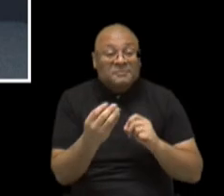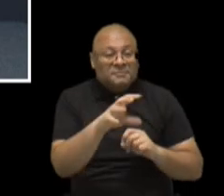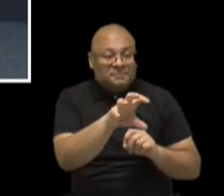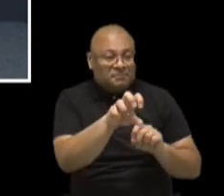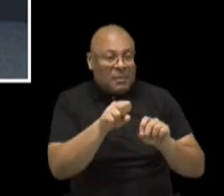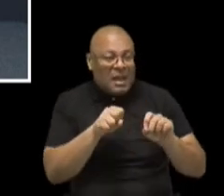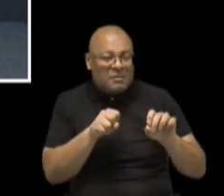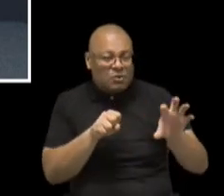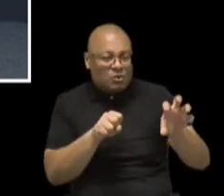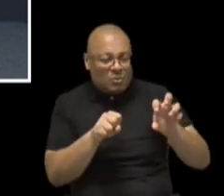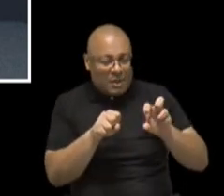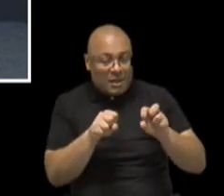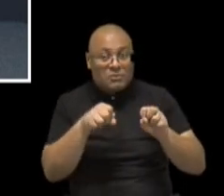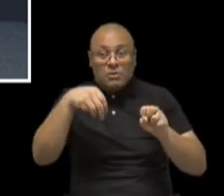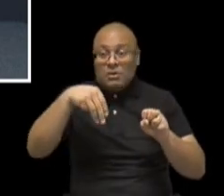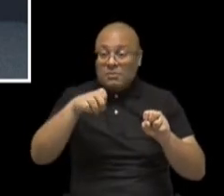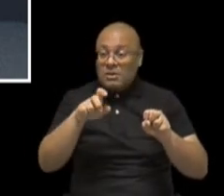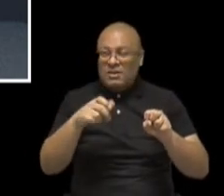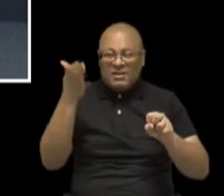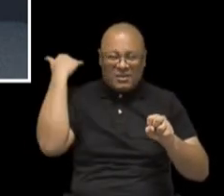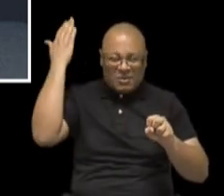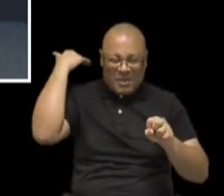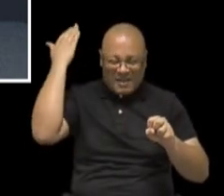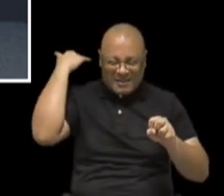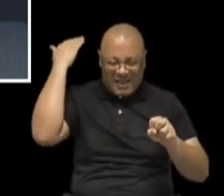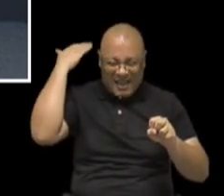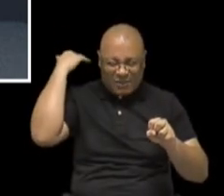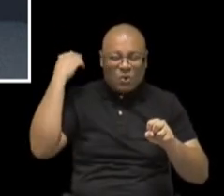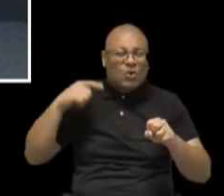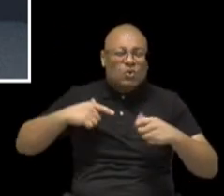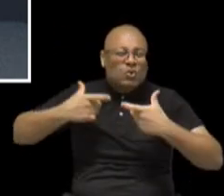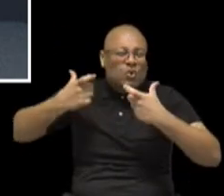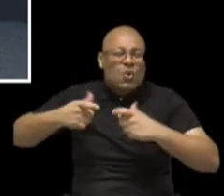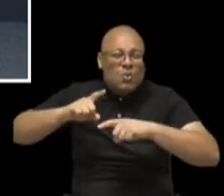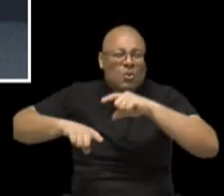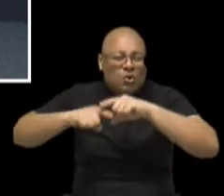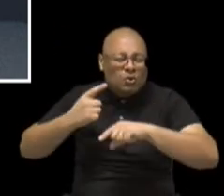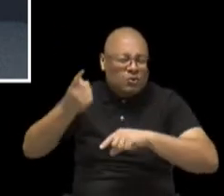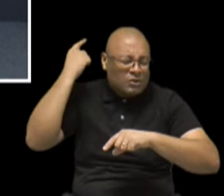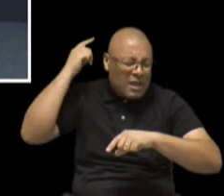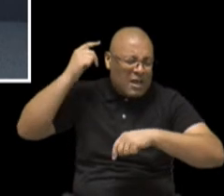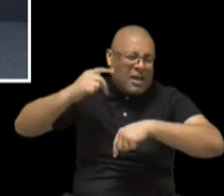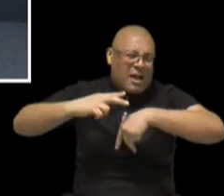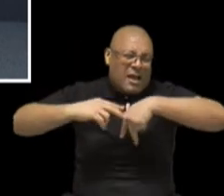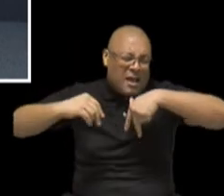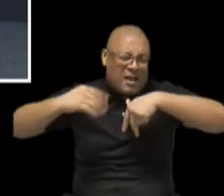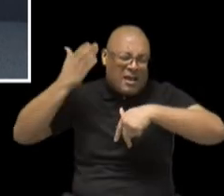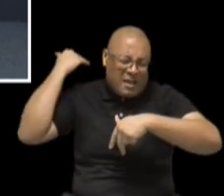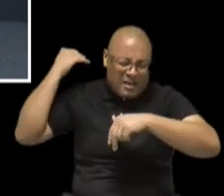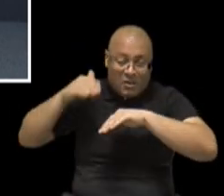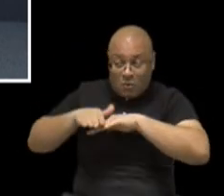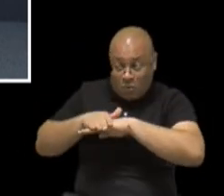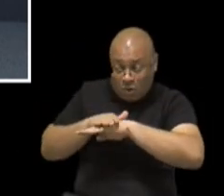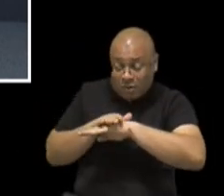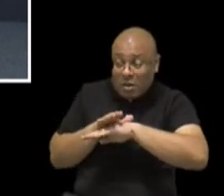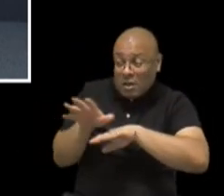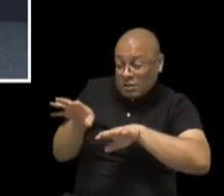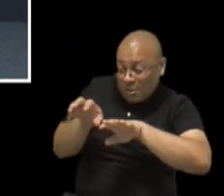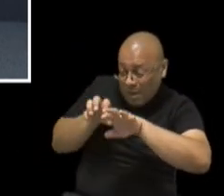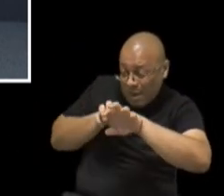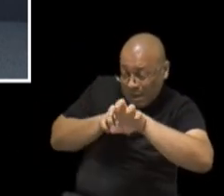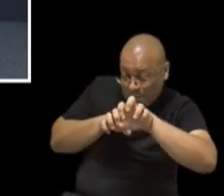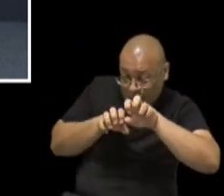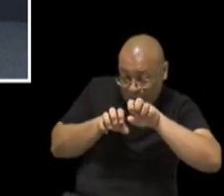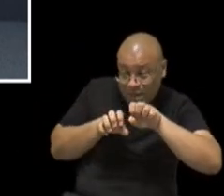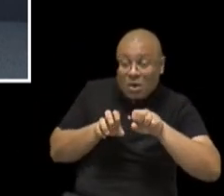the Missoni archive. We gave some old logos, and we asked the users of A Way to Mars